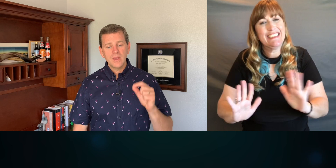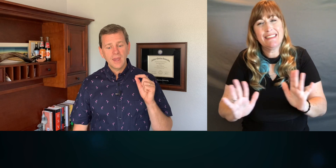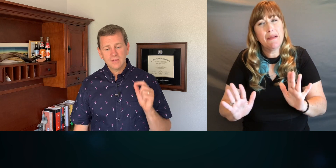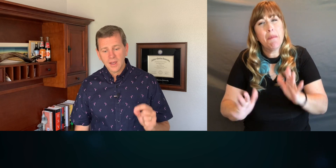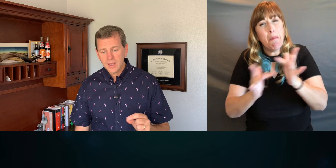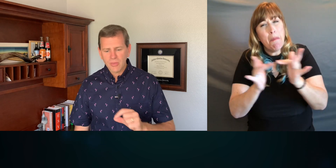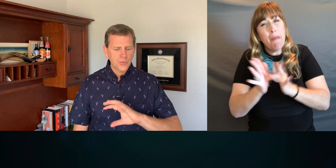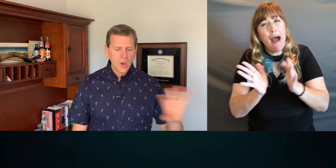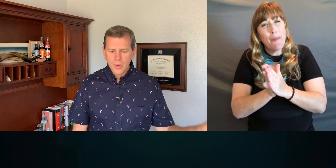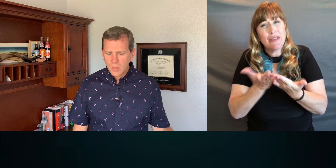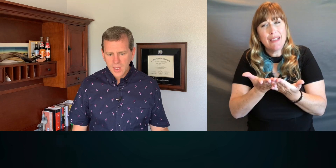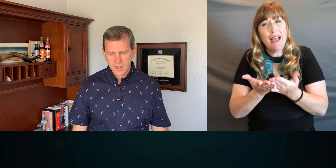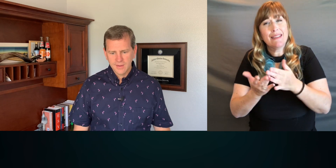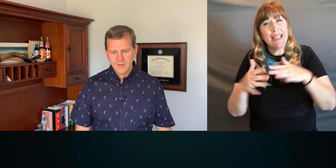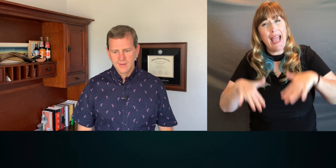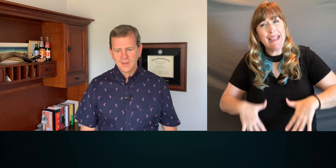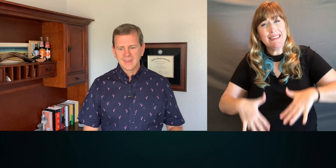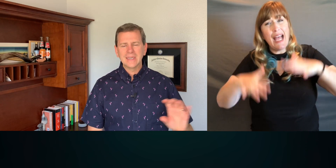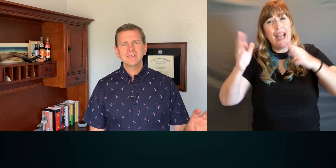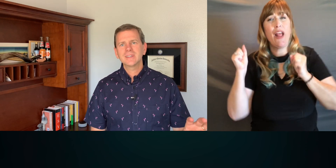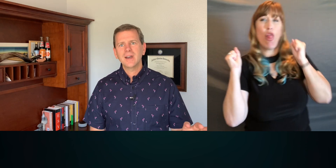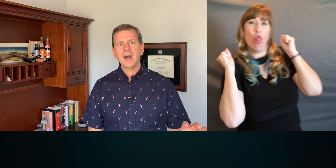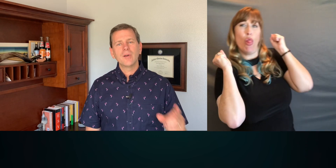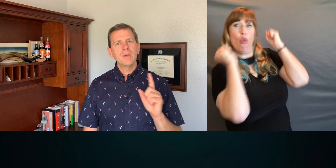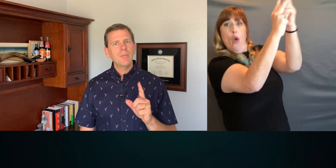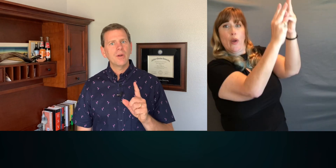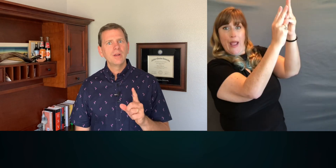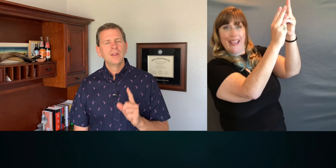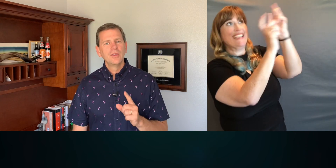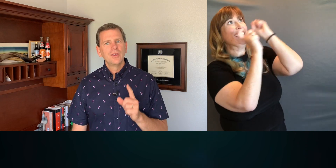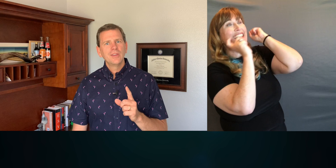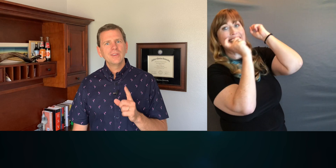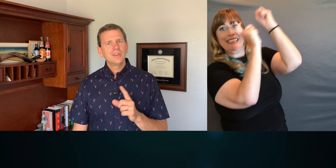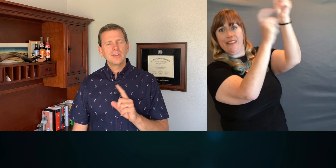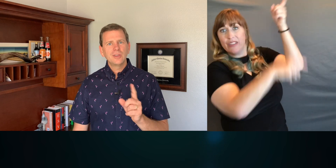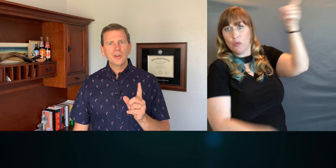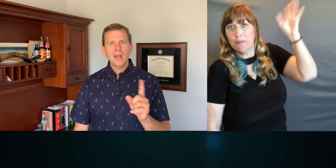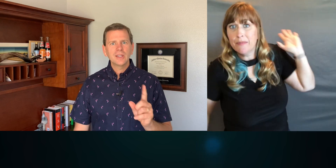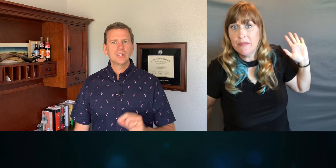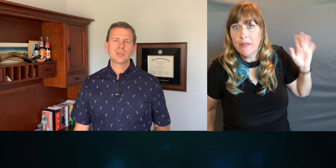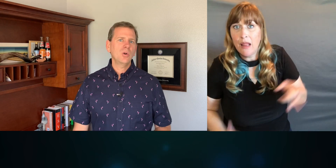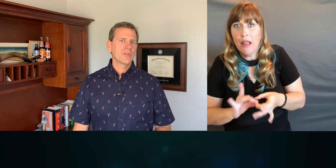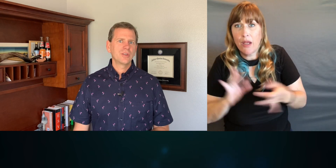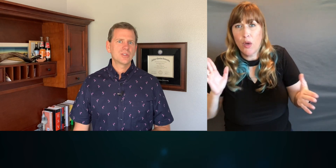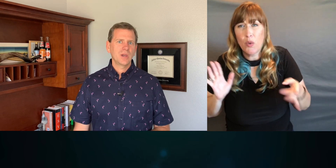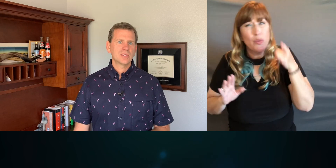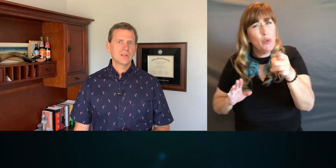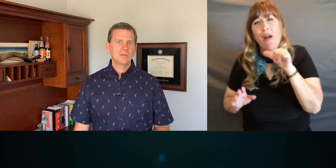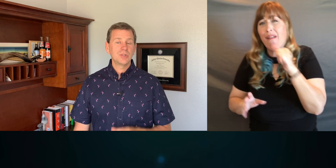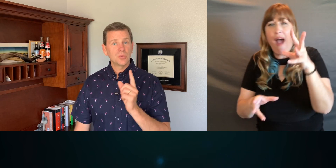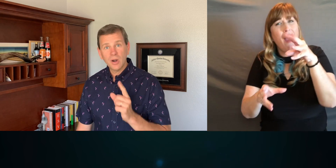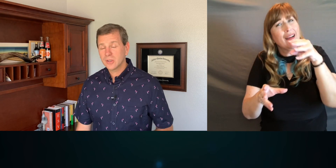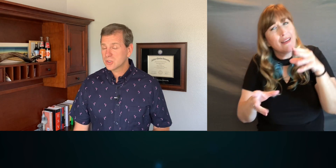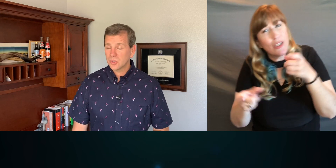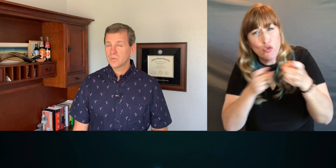of the anxiety. Throw it away. Give it to God. Remember, you're not in control of the situation,